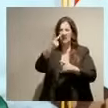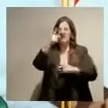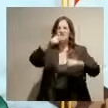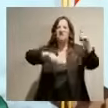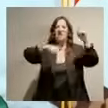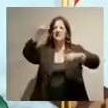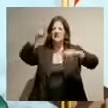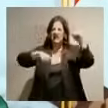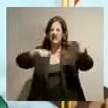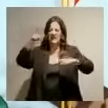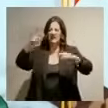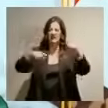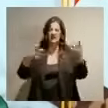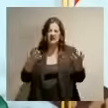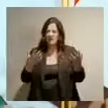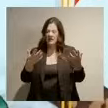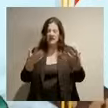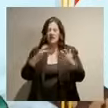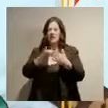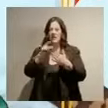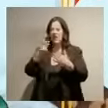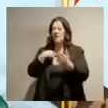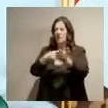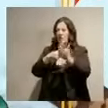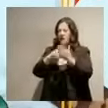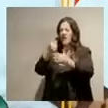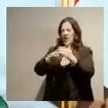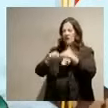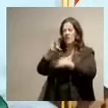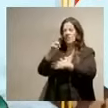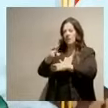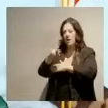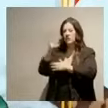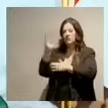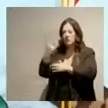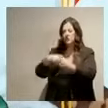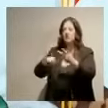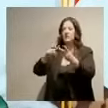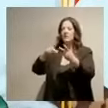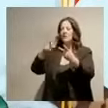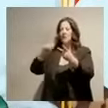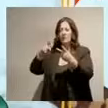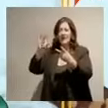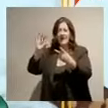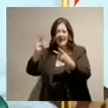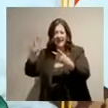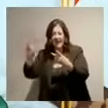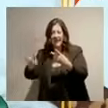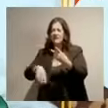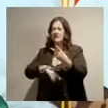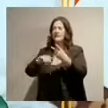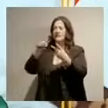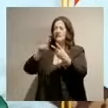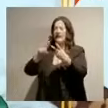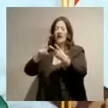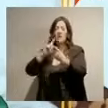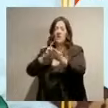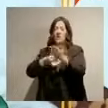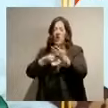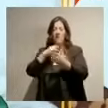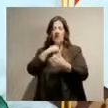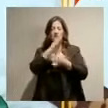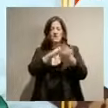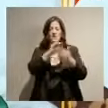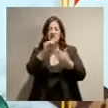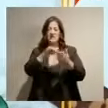have requirements under Prop 2, the GAN. You have requirements under Prop 98, which require that set aside. We